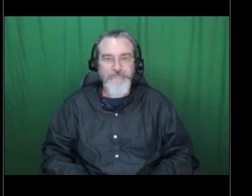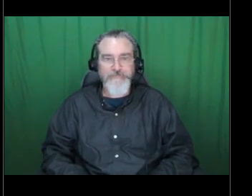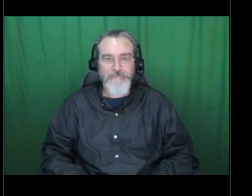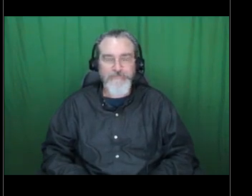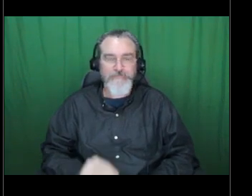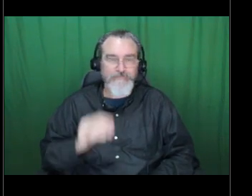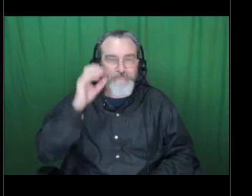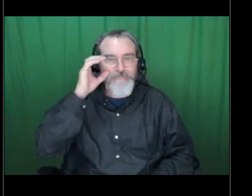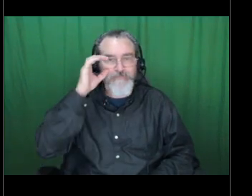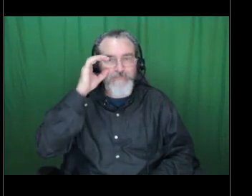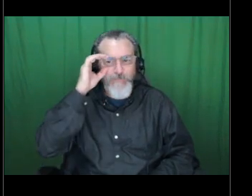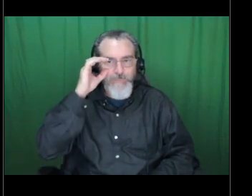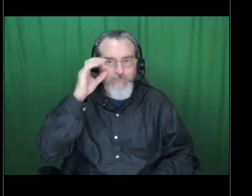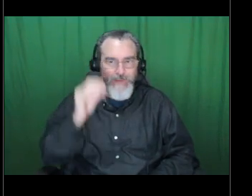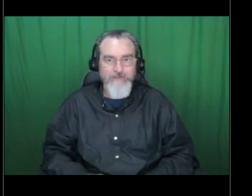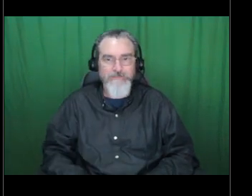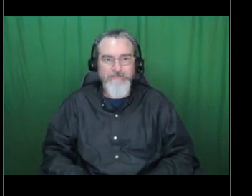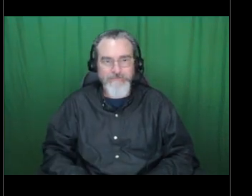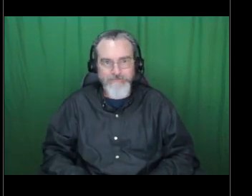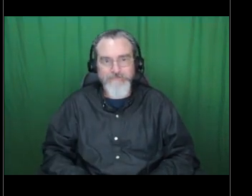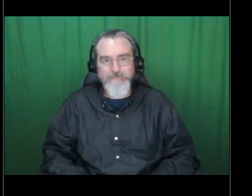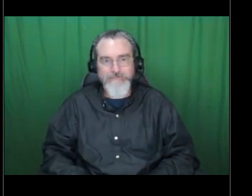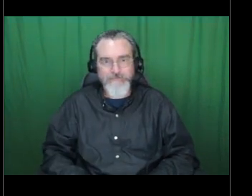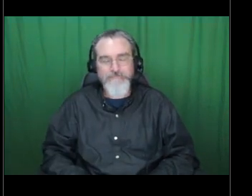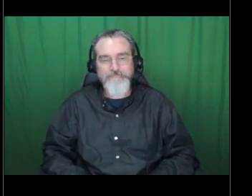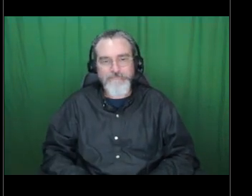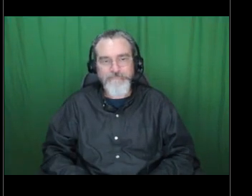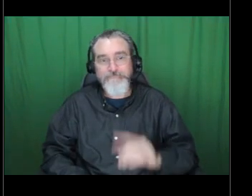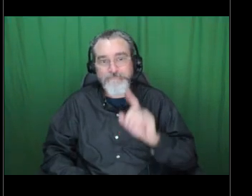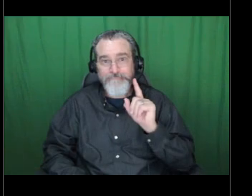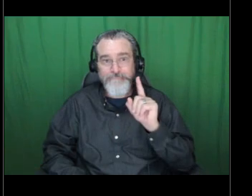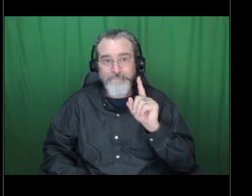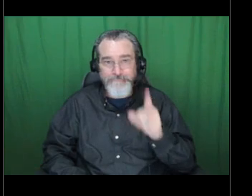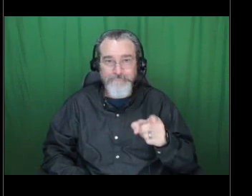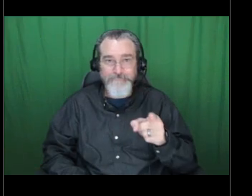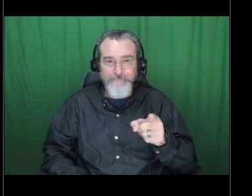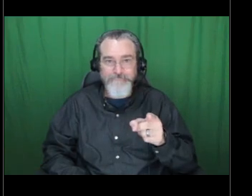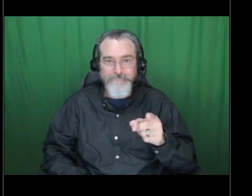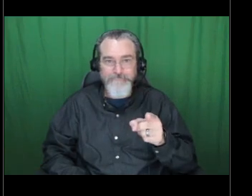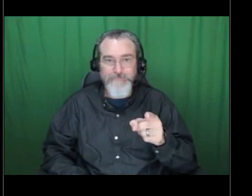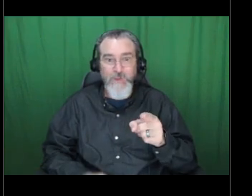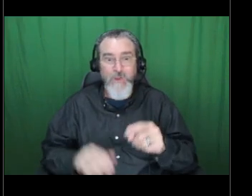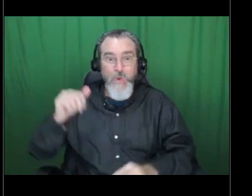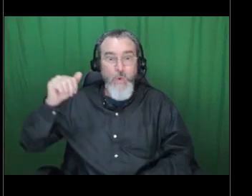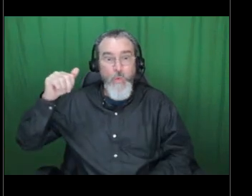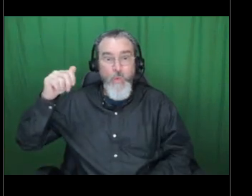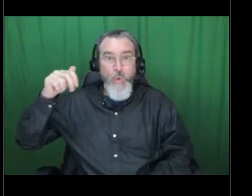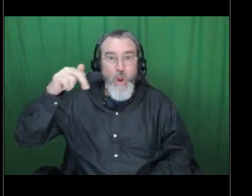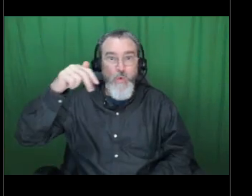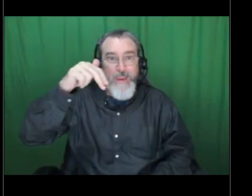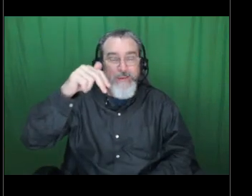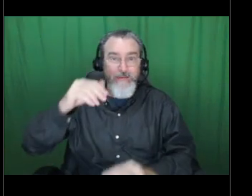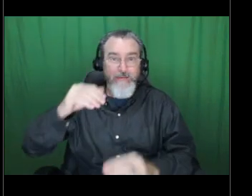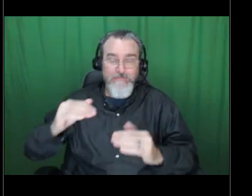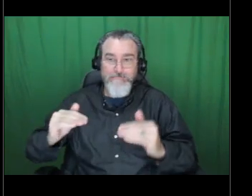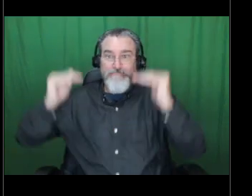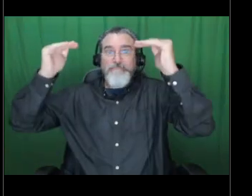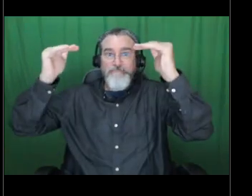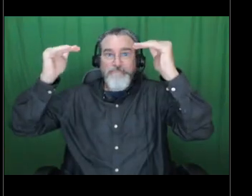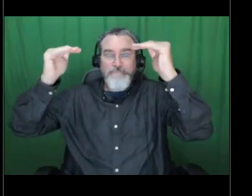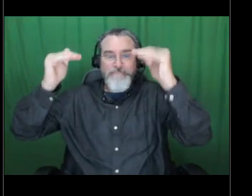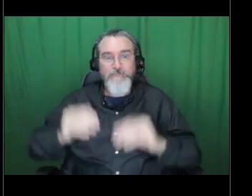Building floor having common entrances served by elevated walkways. When a